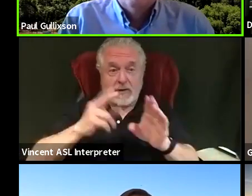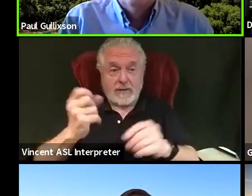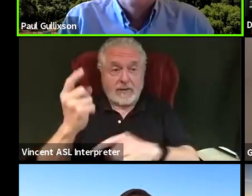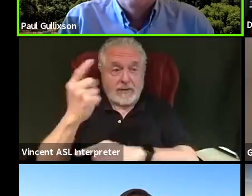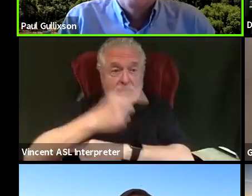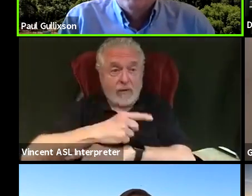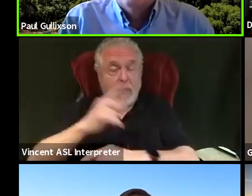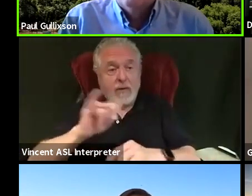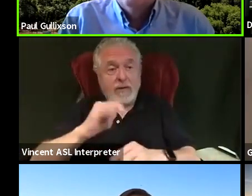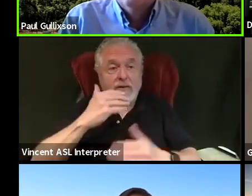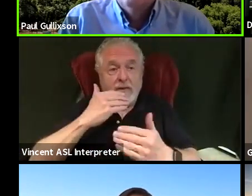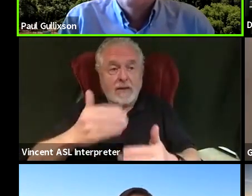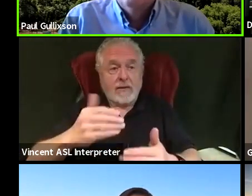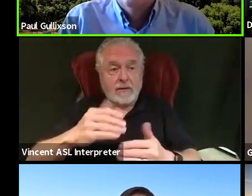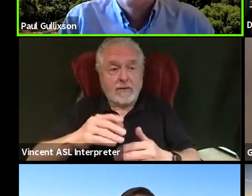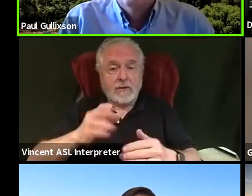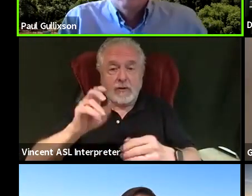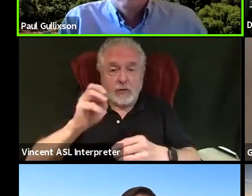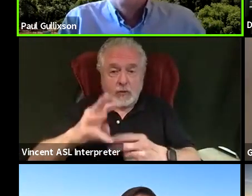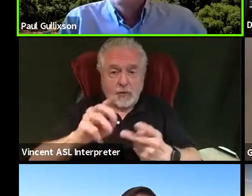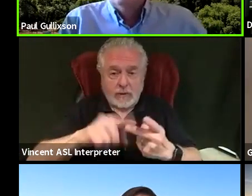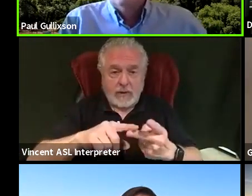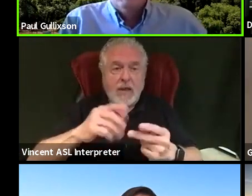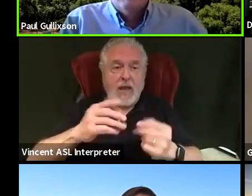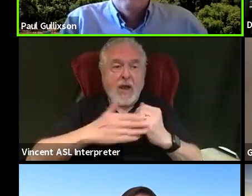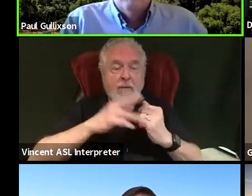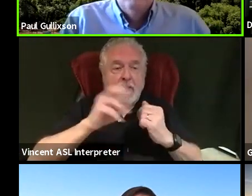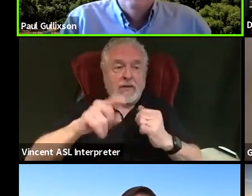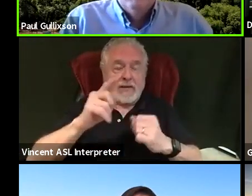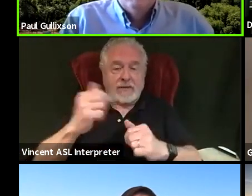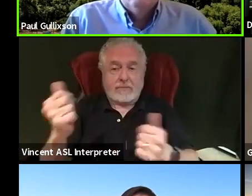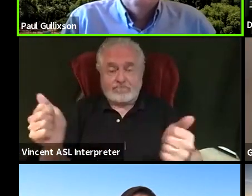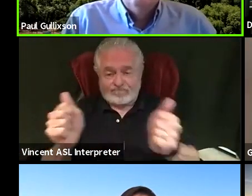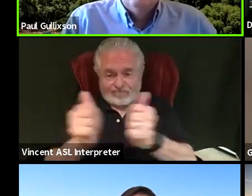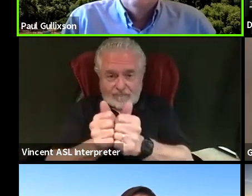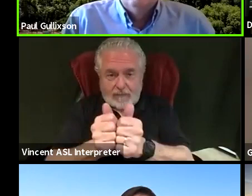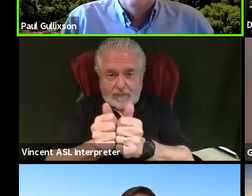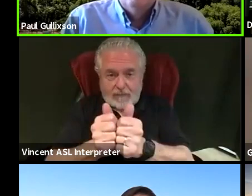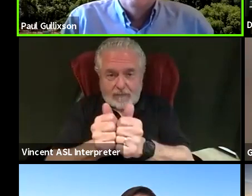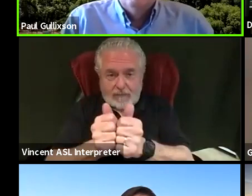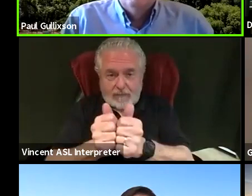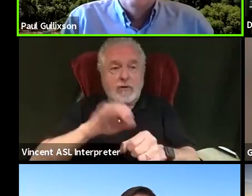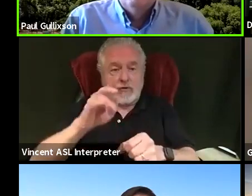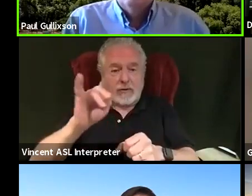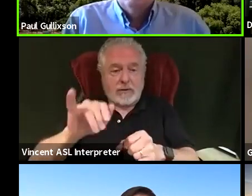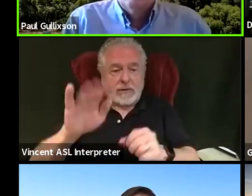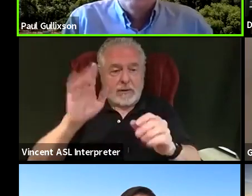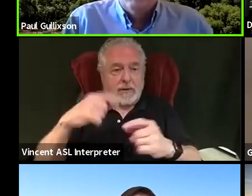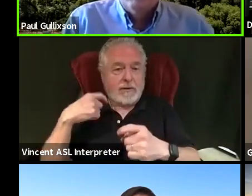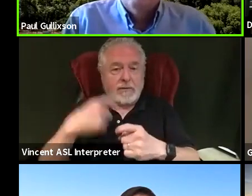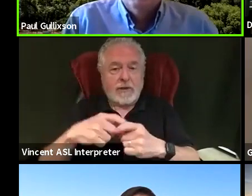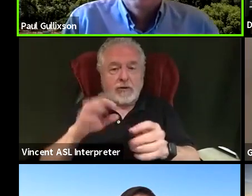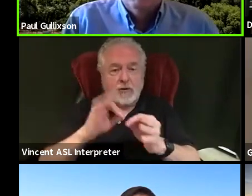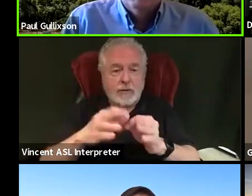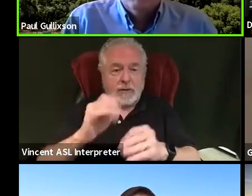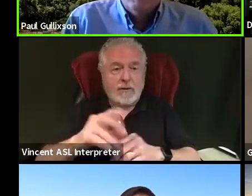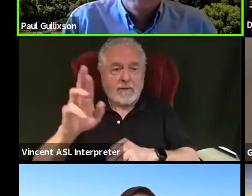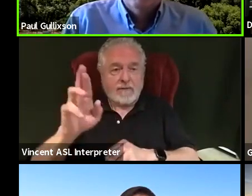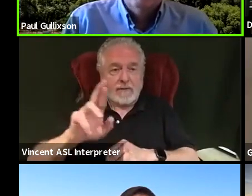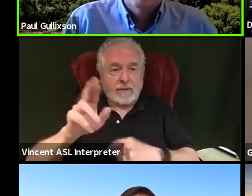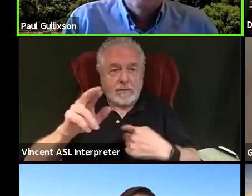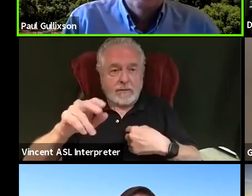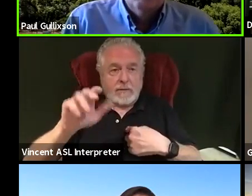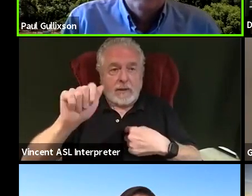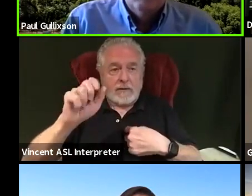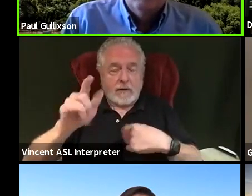today. We also want to thank the crew who helped put this together, including Judy, our Spanish interpreter, and Vincent,